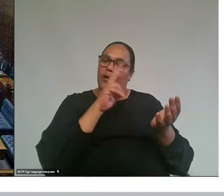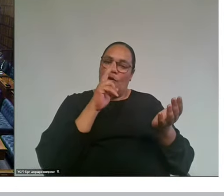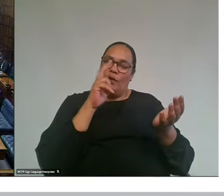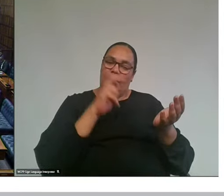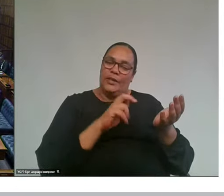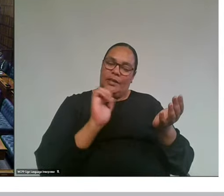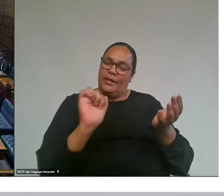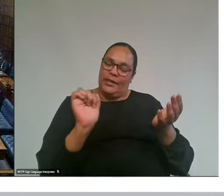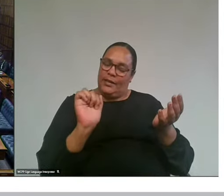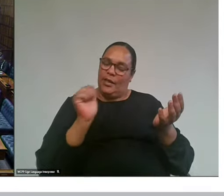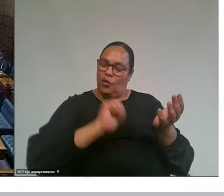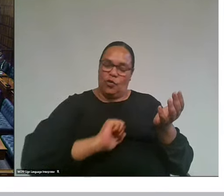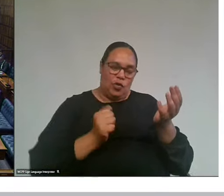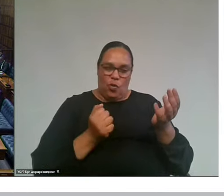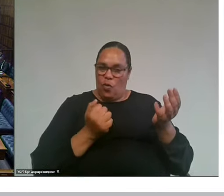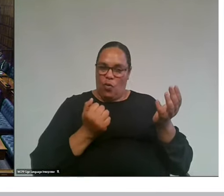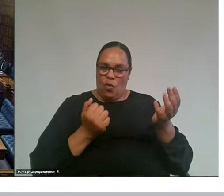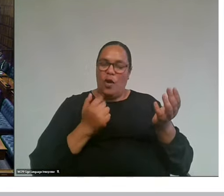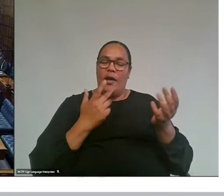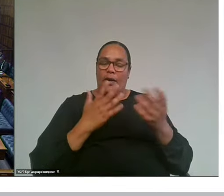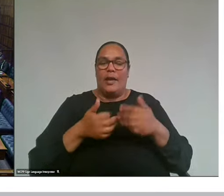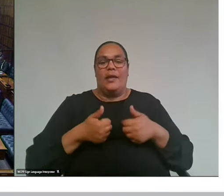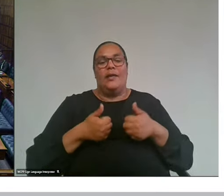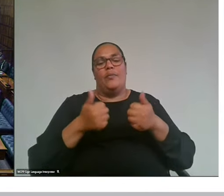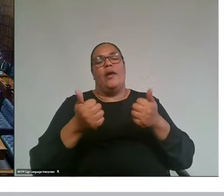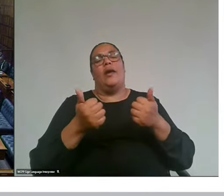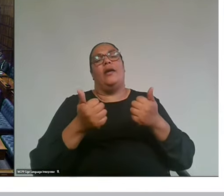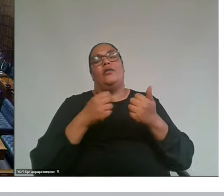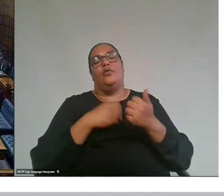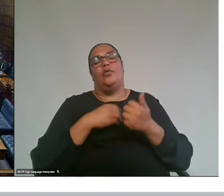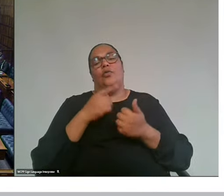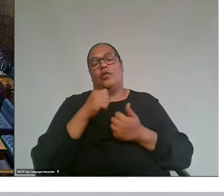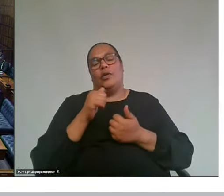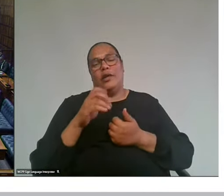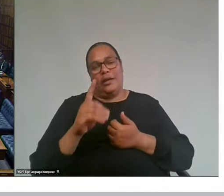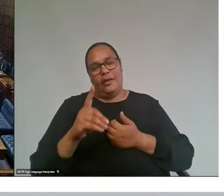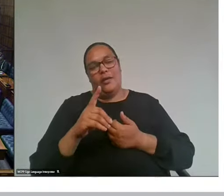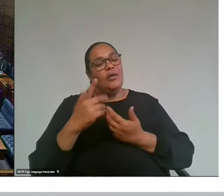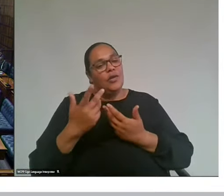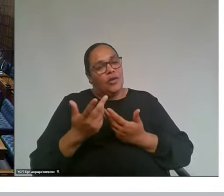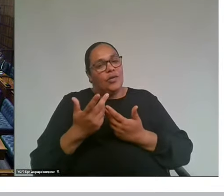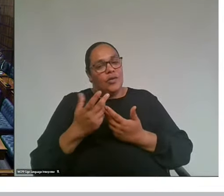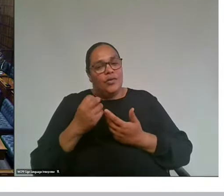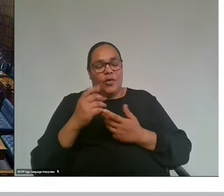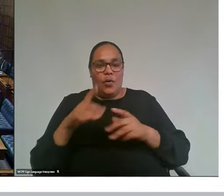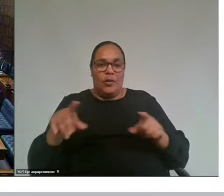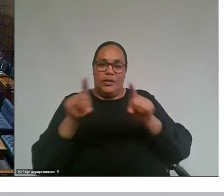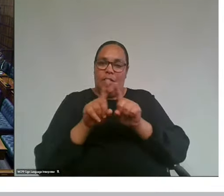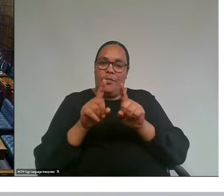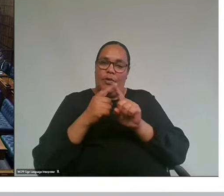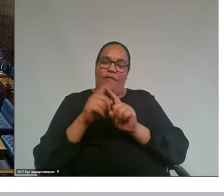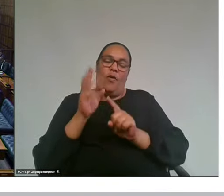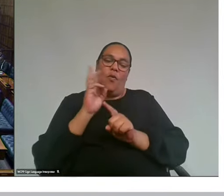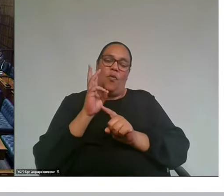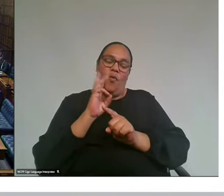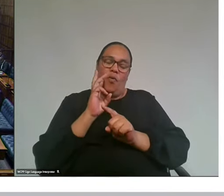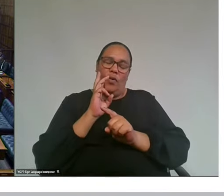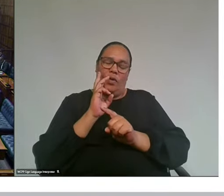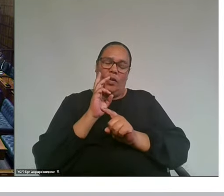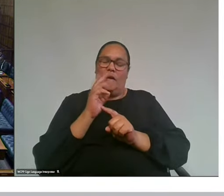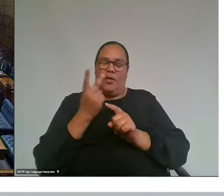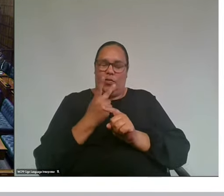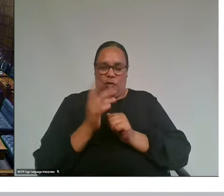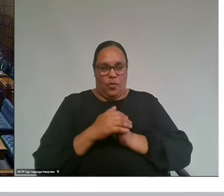that the storage it can go back onto the grid um and uh similarly for for water um as